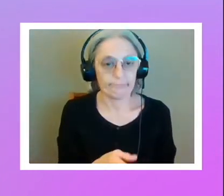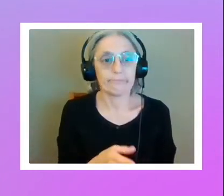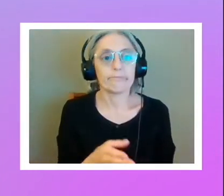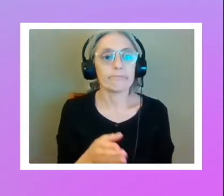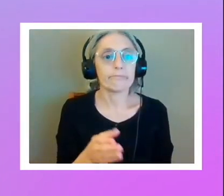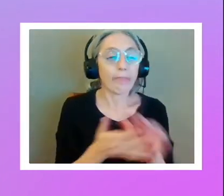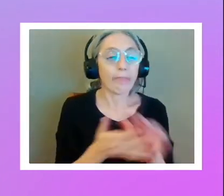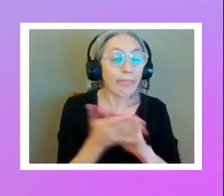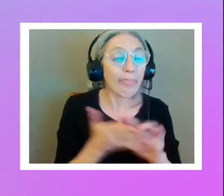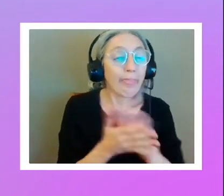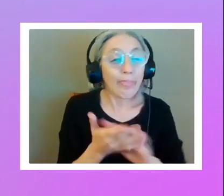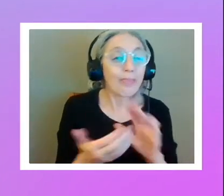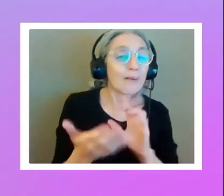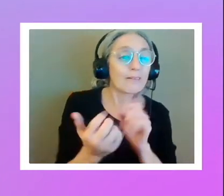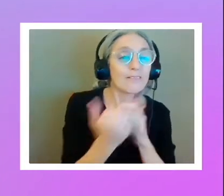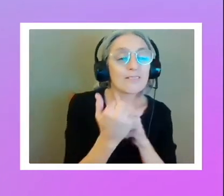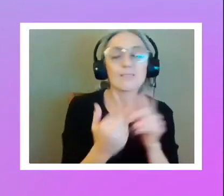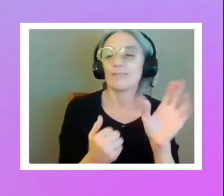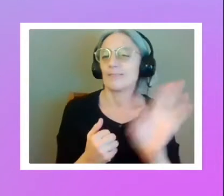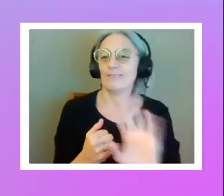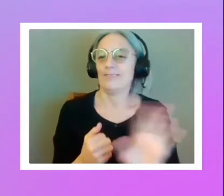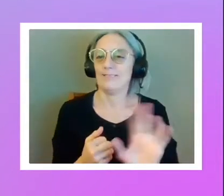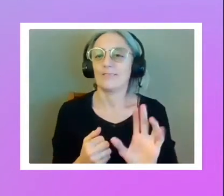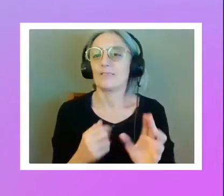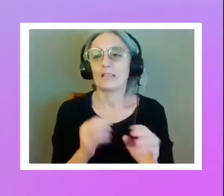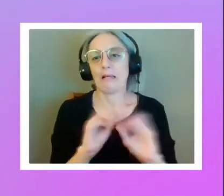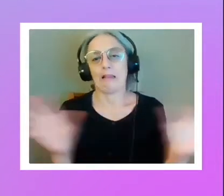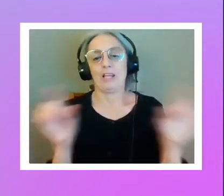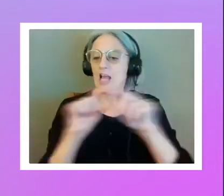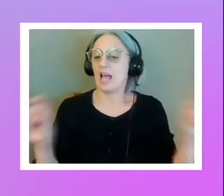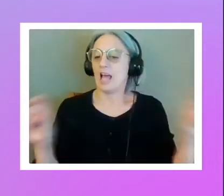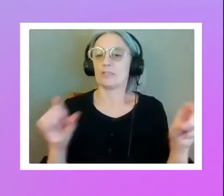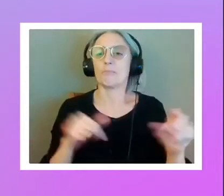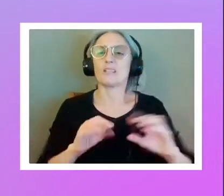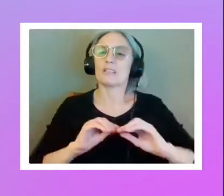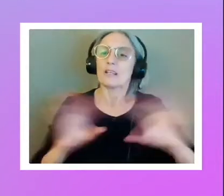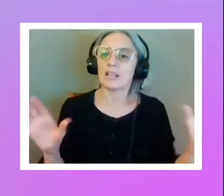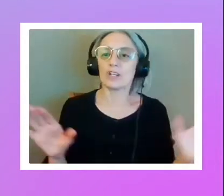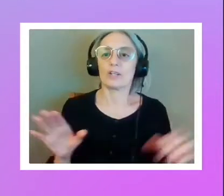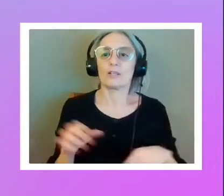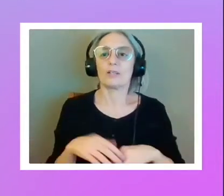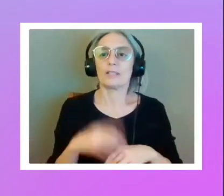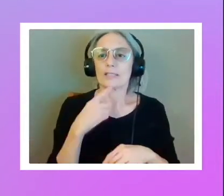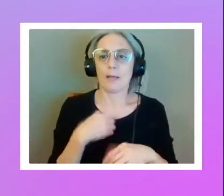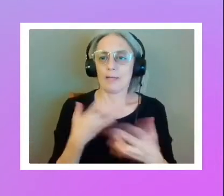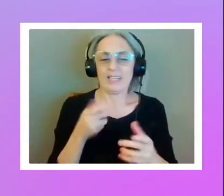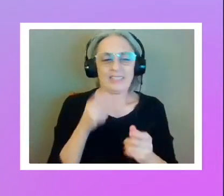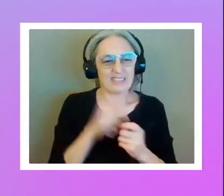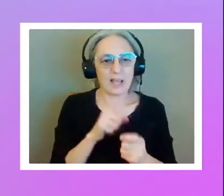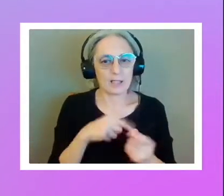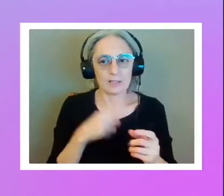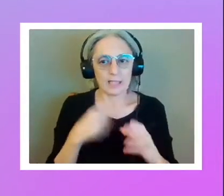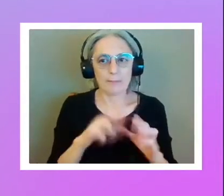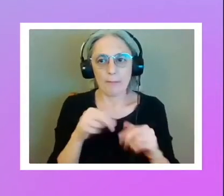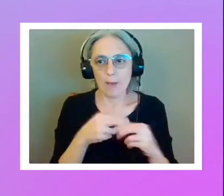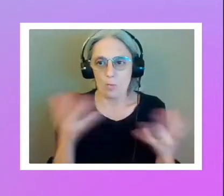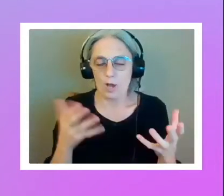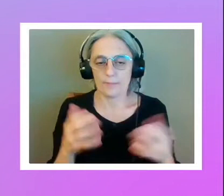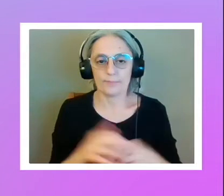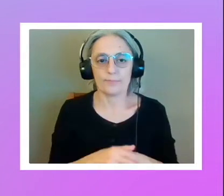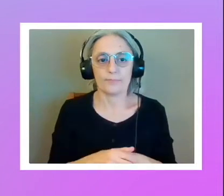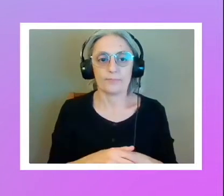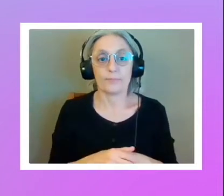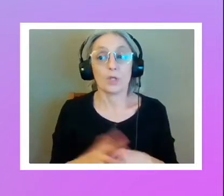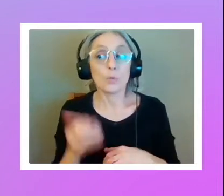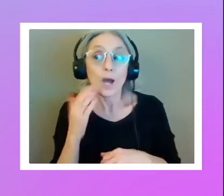bush. And pre-headers need to be a clear statement of purpose. Just give me what you're trying to say. So instead of telling me, do you want to know a secret, which I do love